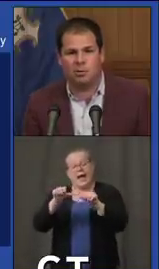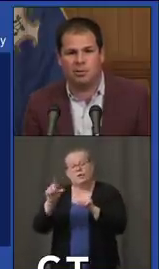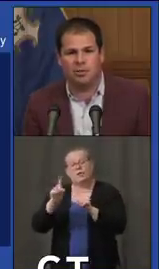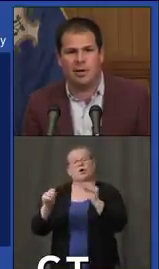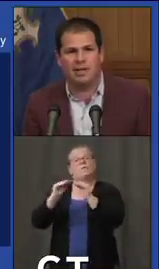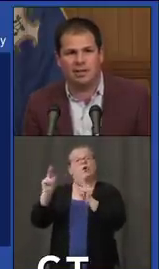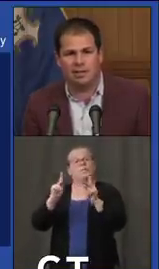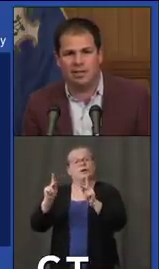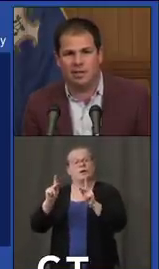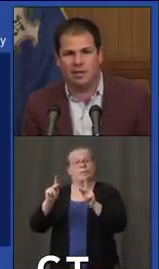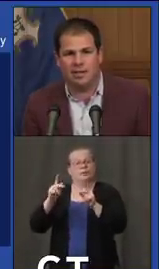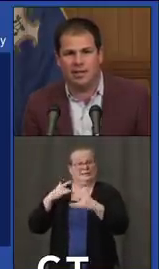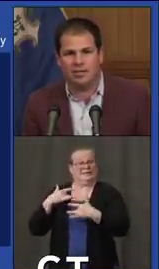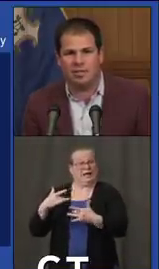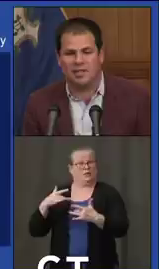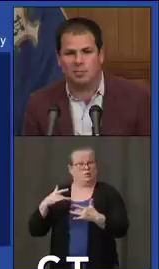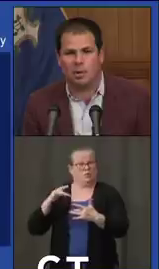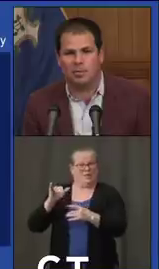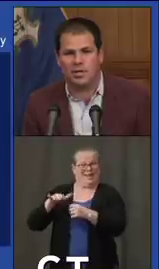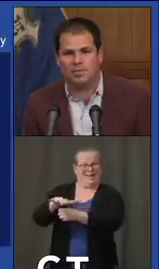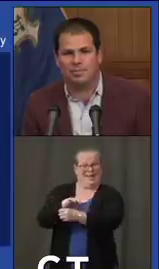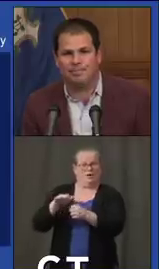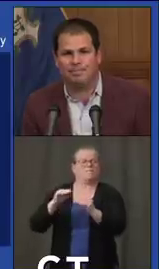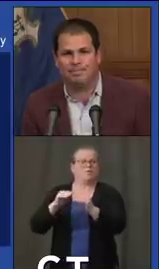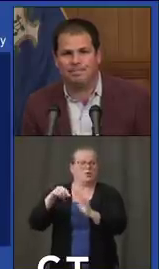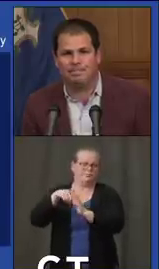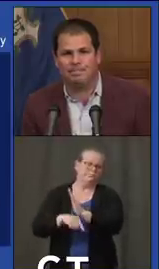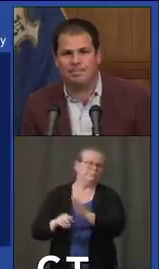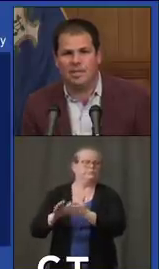apart, we're really trying to limit in hair salons and barbershops.